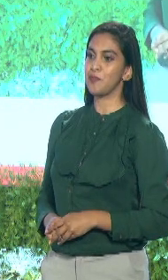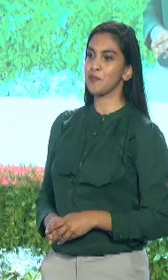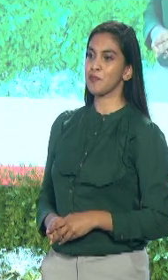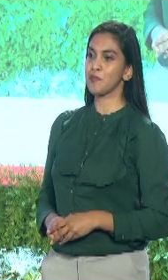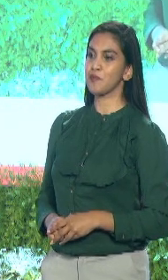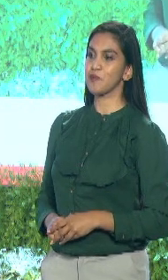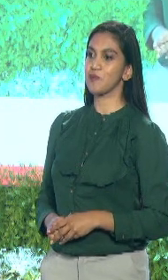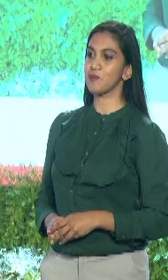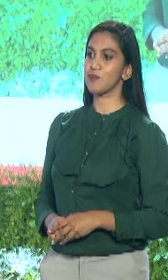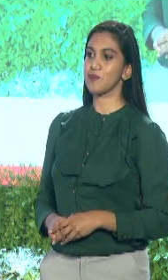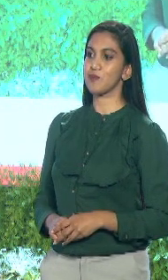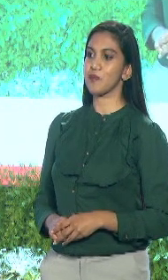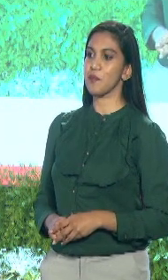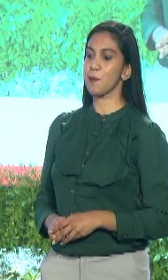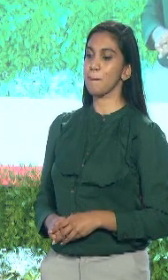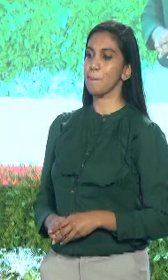I'll go to next slide.